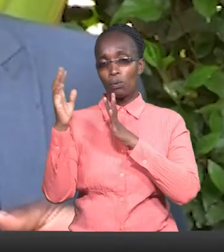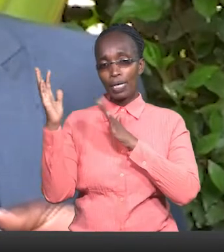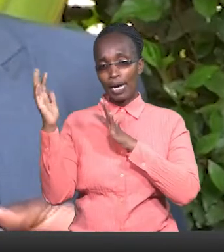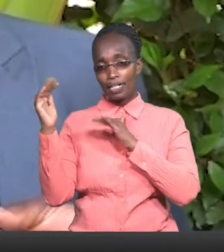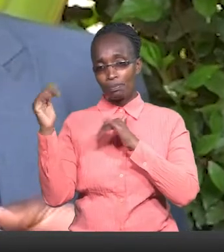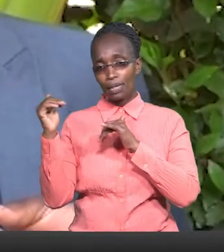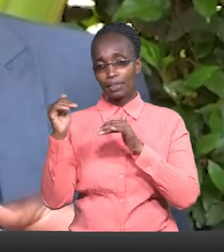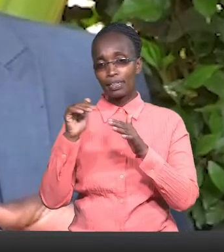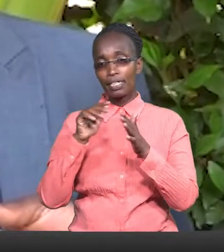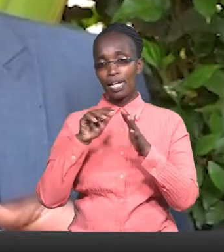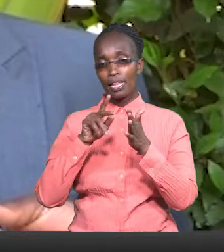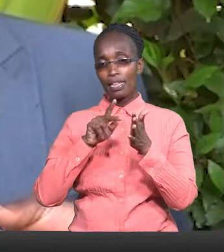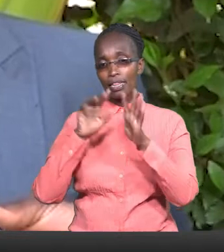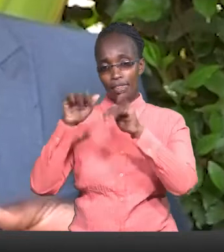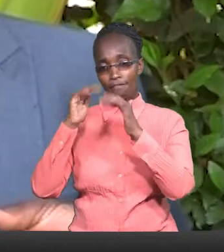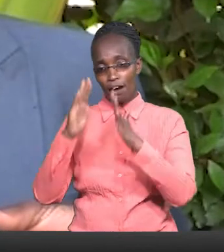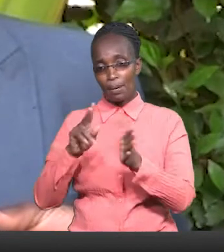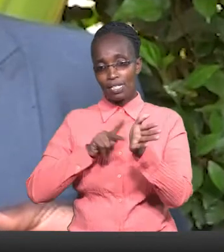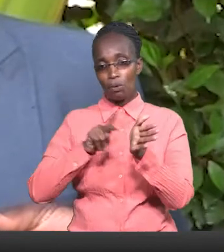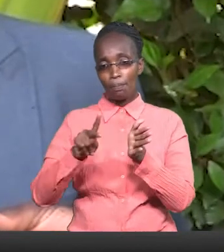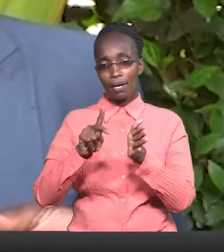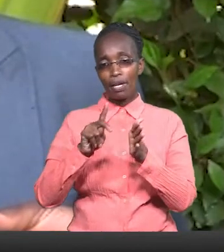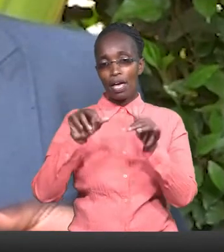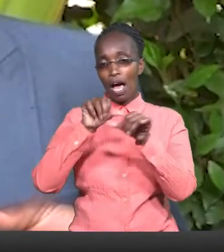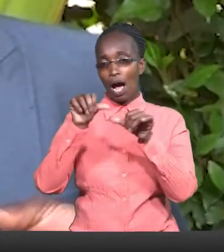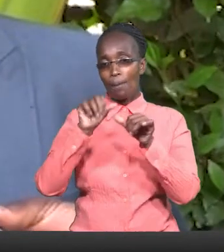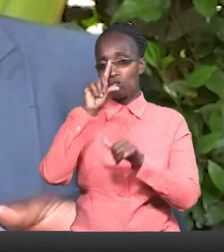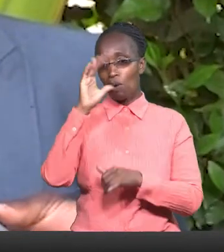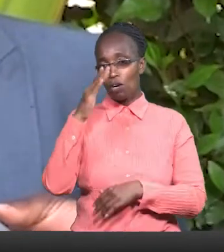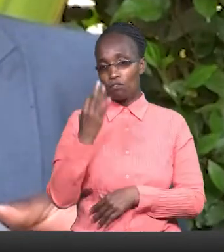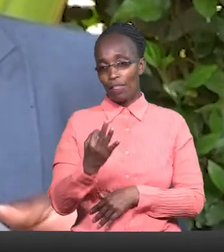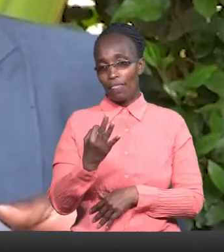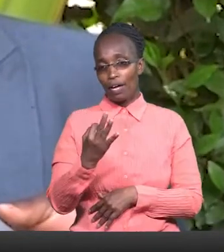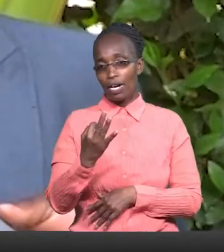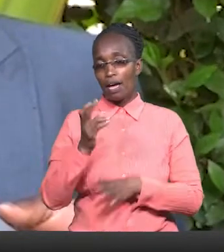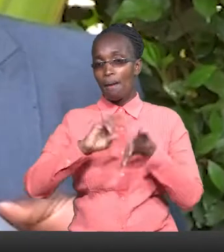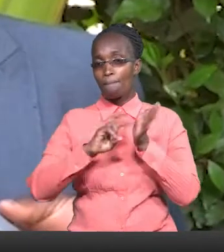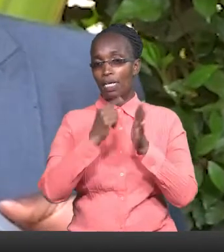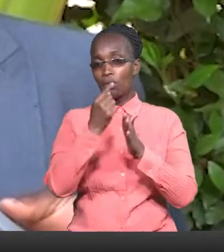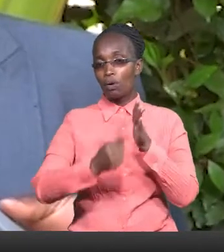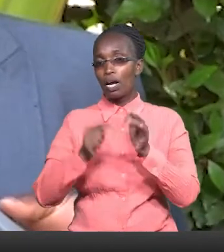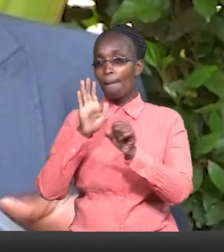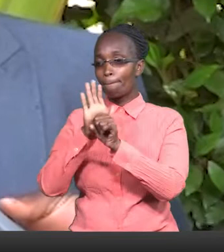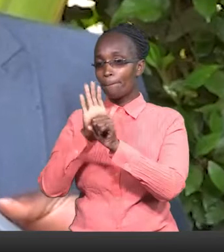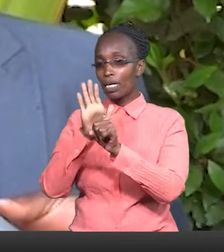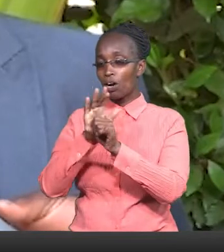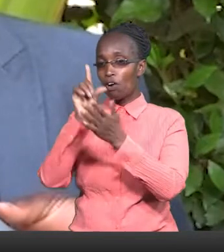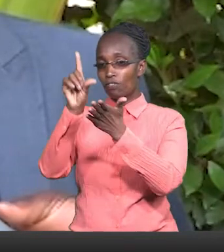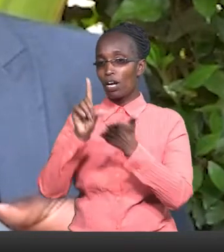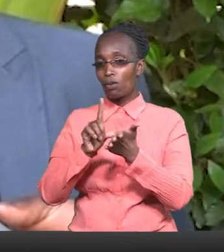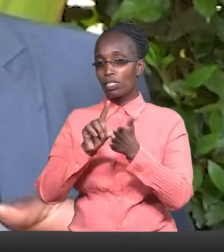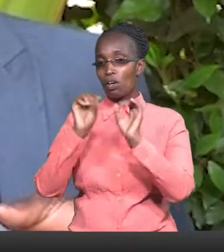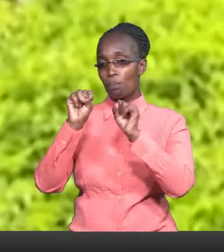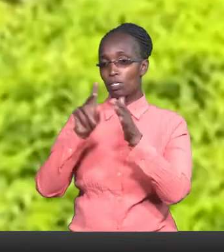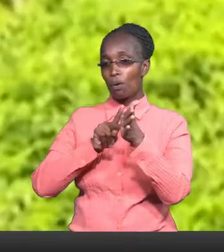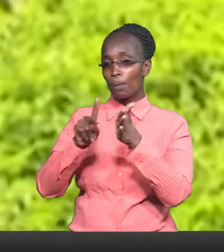We expect that farmers will be paying about a third of that money. That means because most